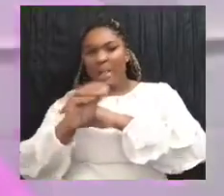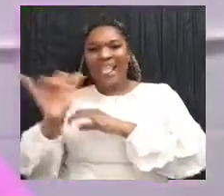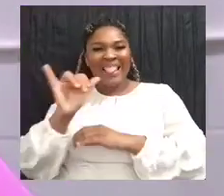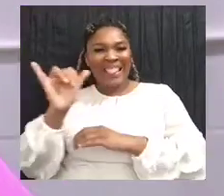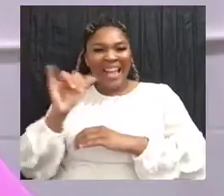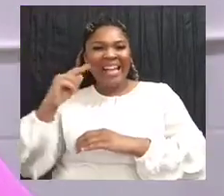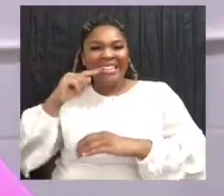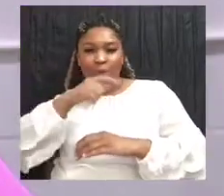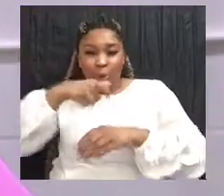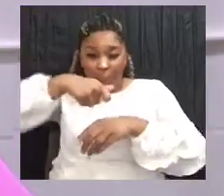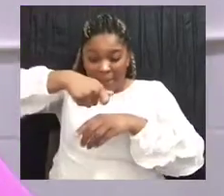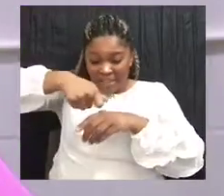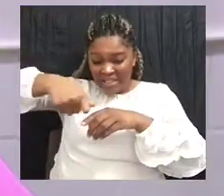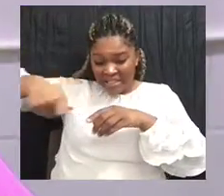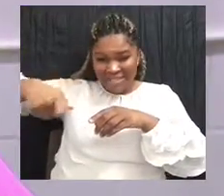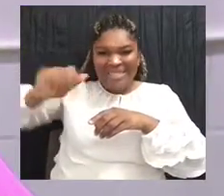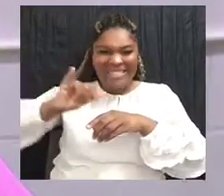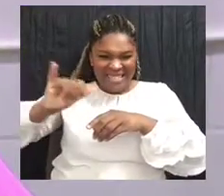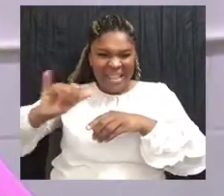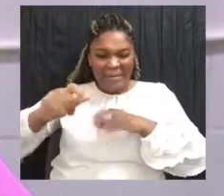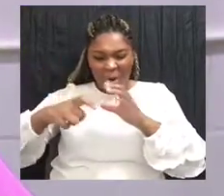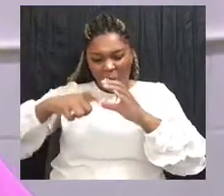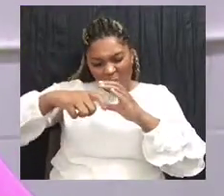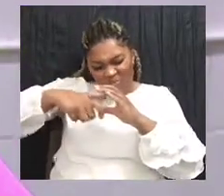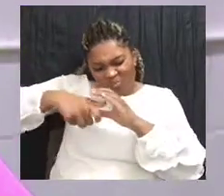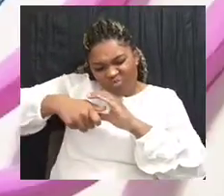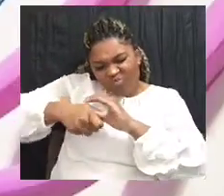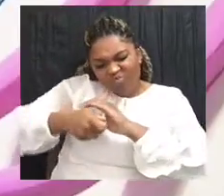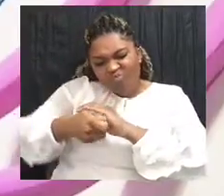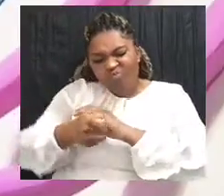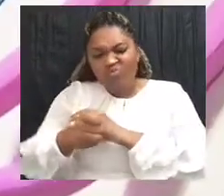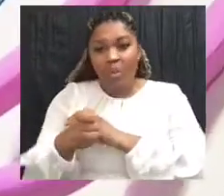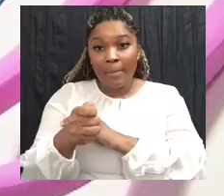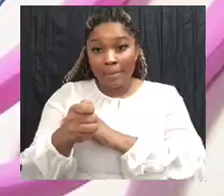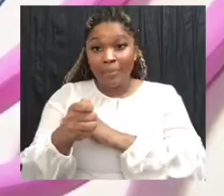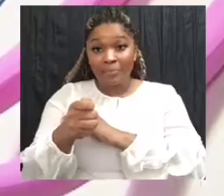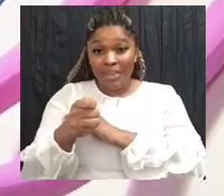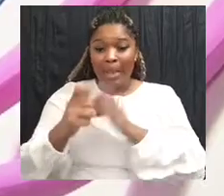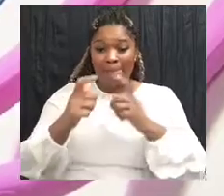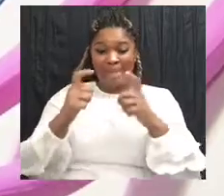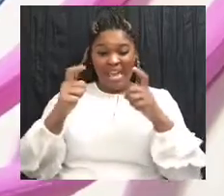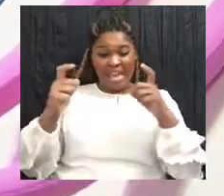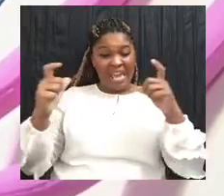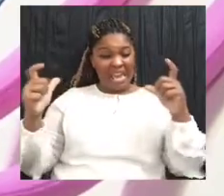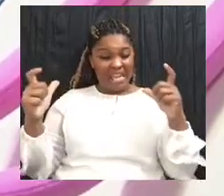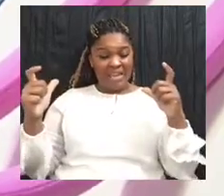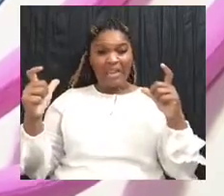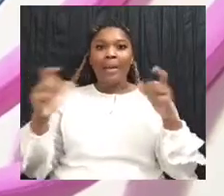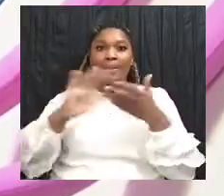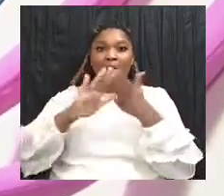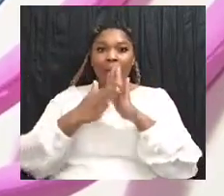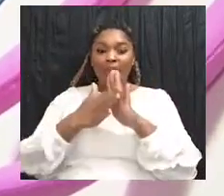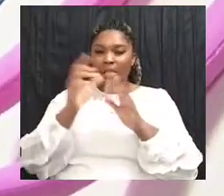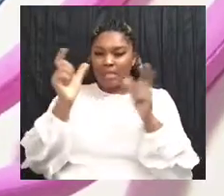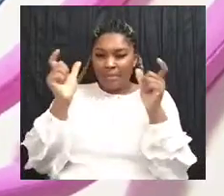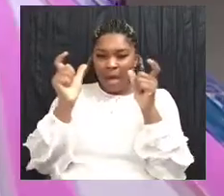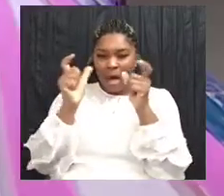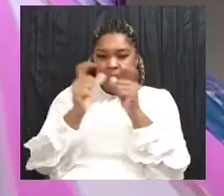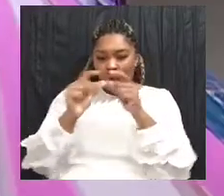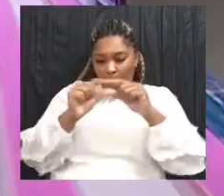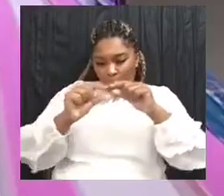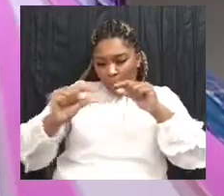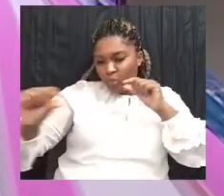from the tube. This transforms the big, bulky wad into thin, manageable strips that can then go through